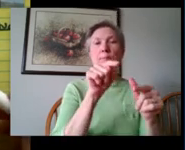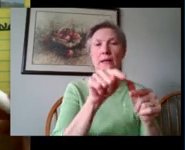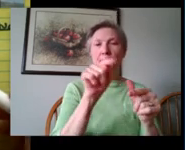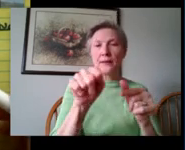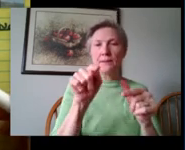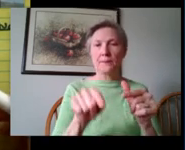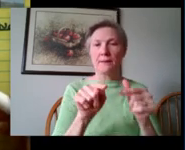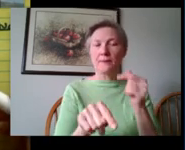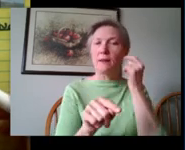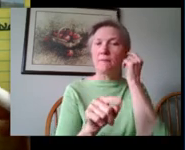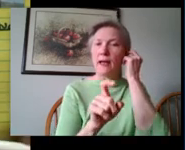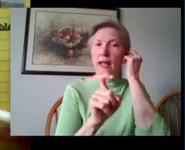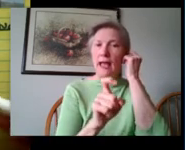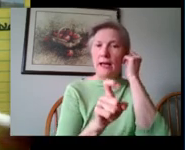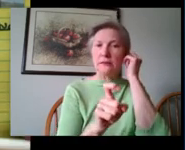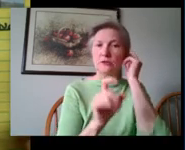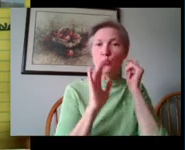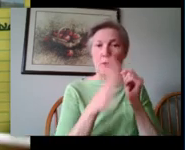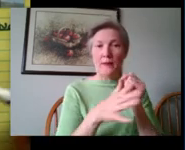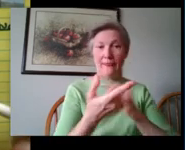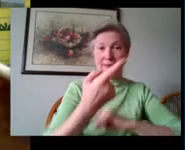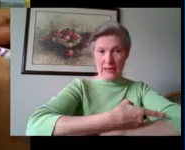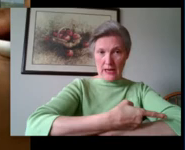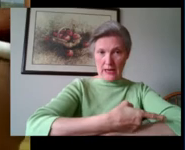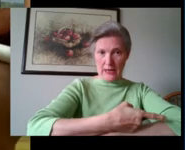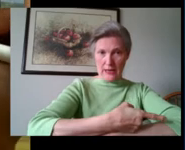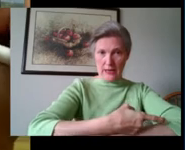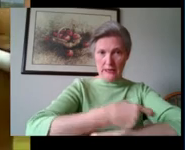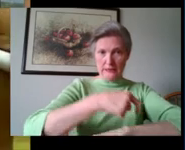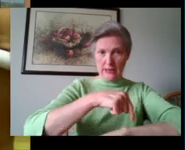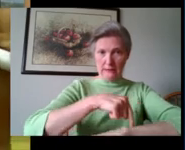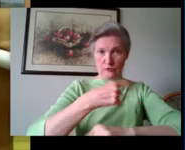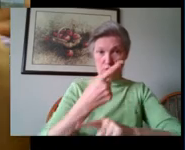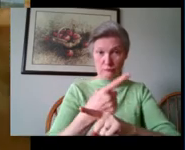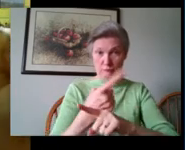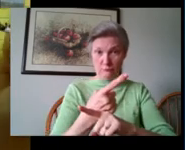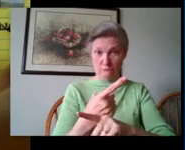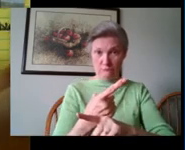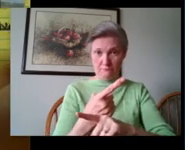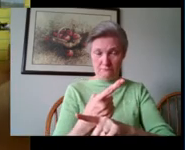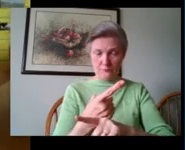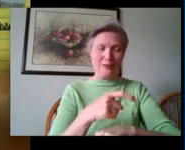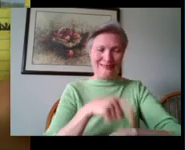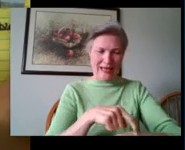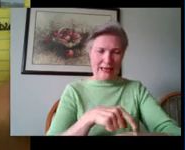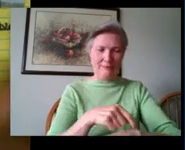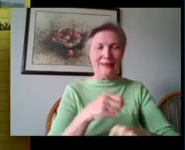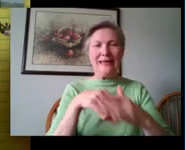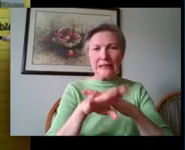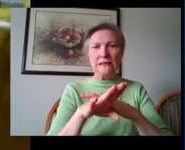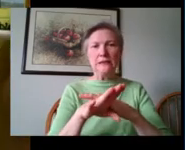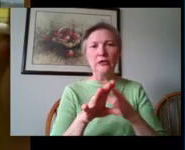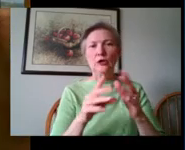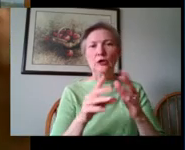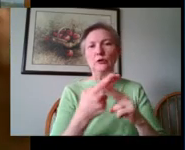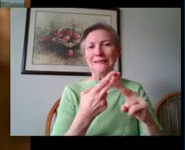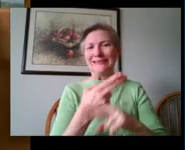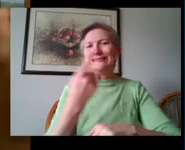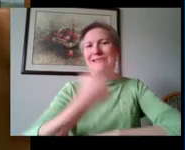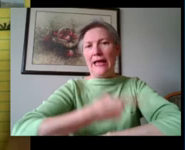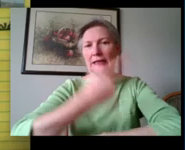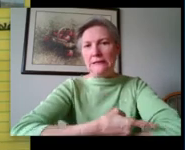my x coordinate is going to be that day in times, right? So this is, or time in days, I should say. That's my x coordinate.